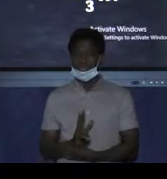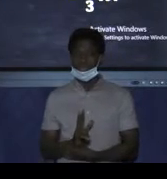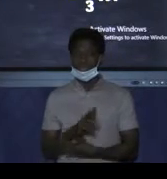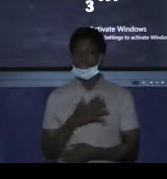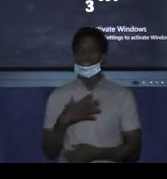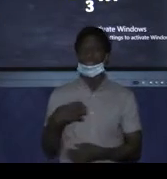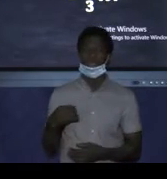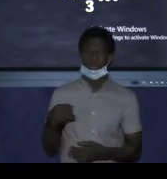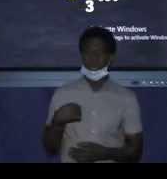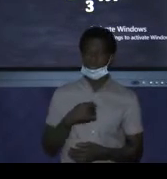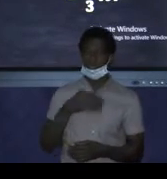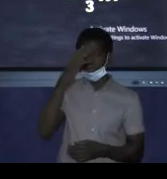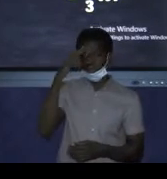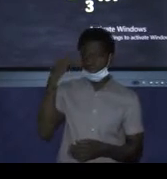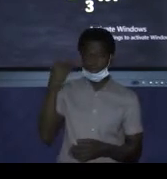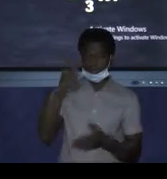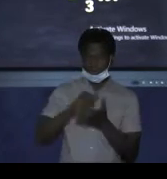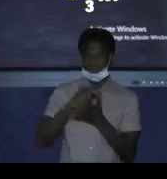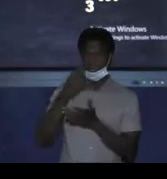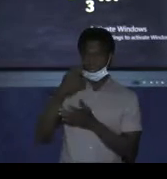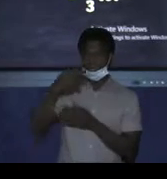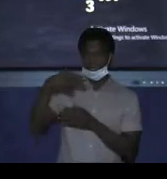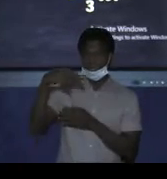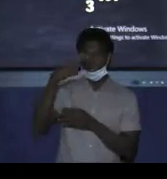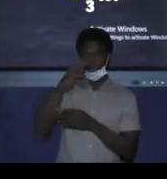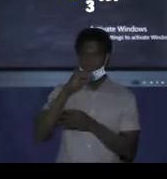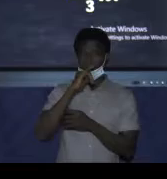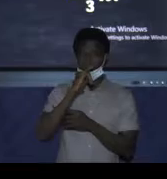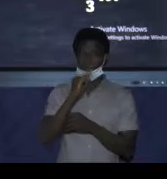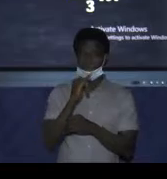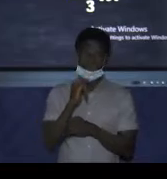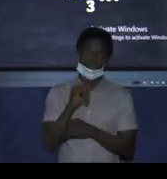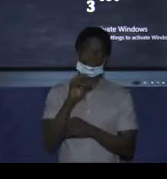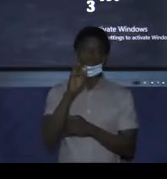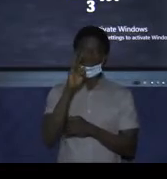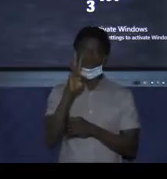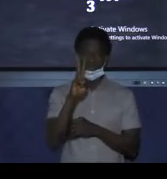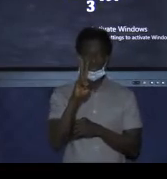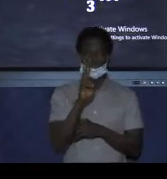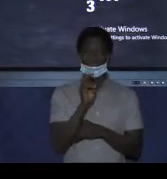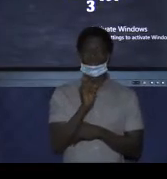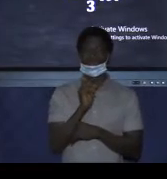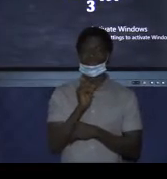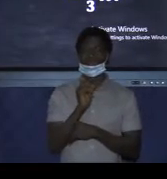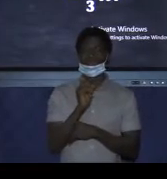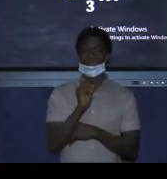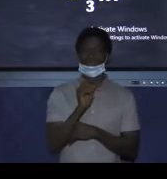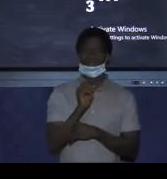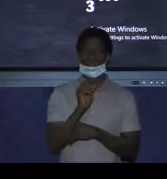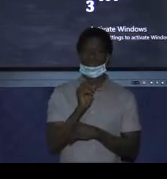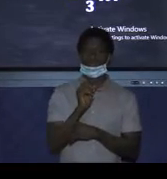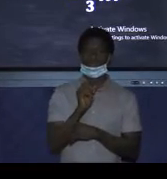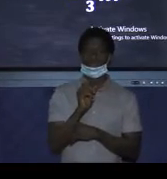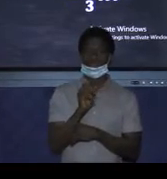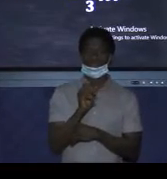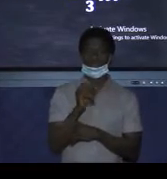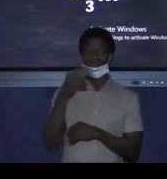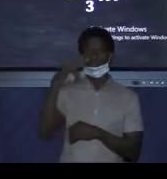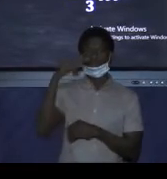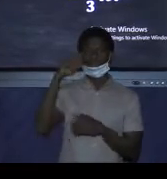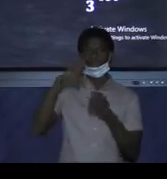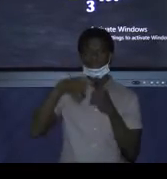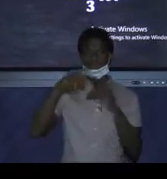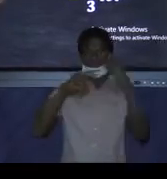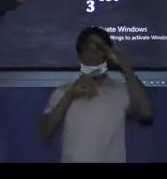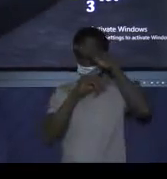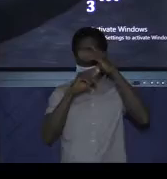the height of the sphere is 2 times of the radius, obviously, because from the center to the top is the radius, center to bottom is radius, and